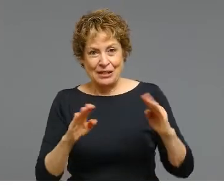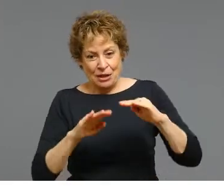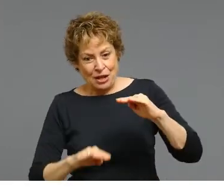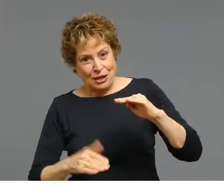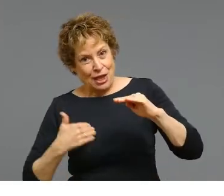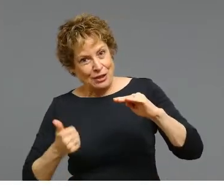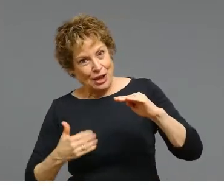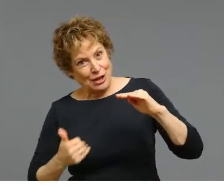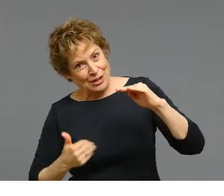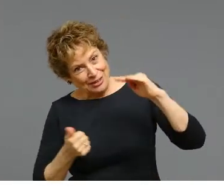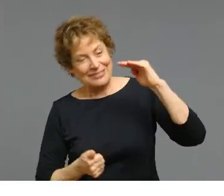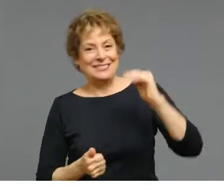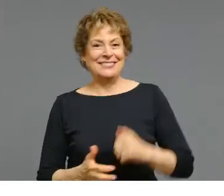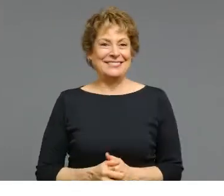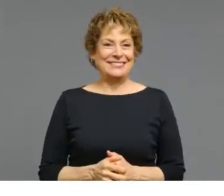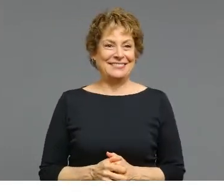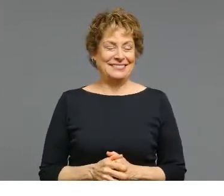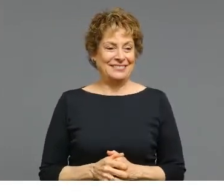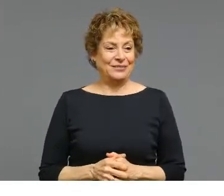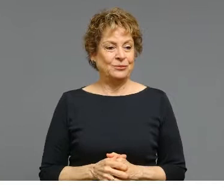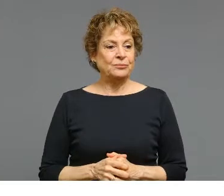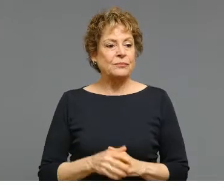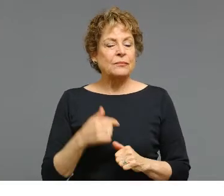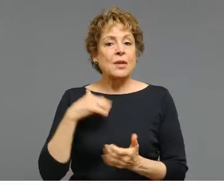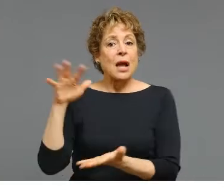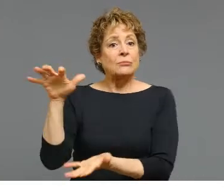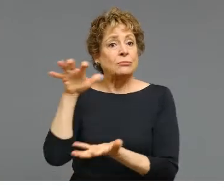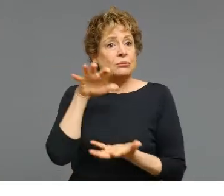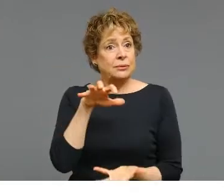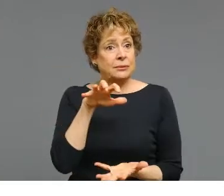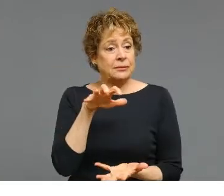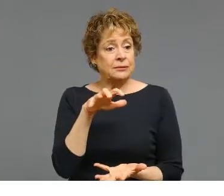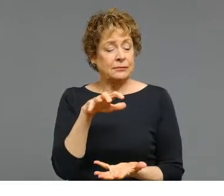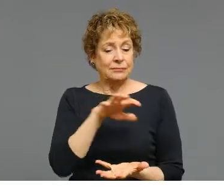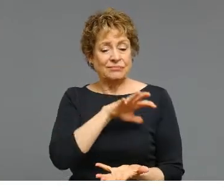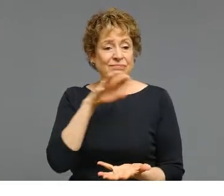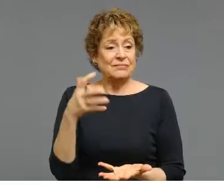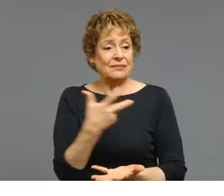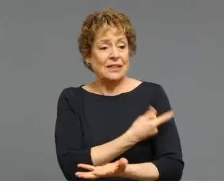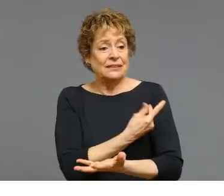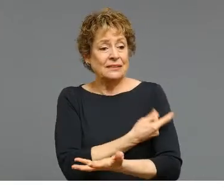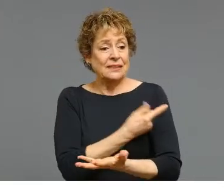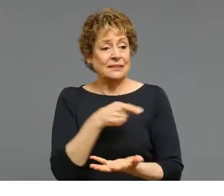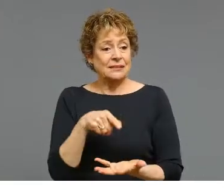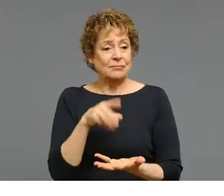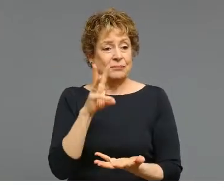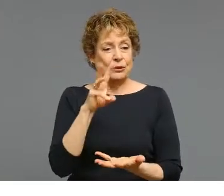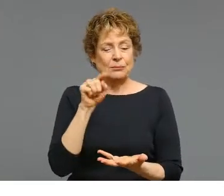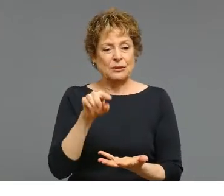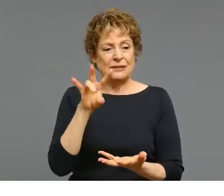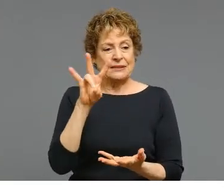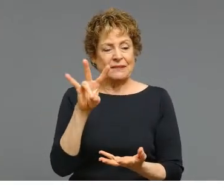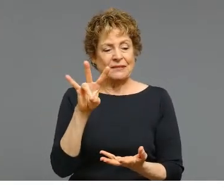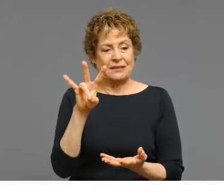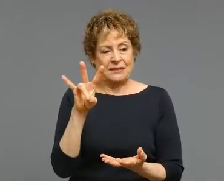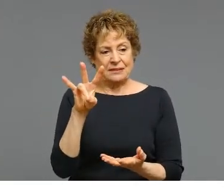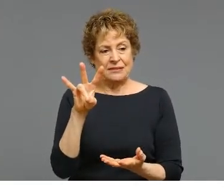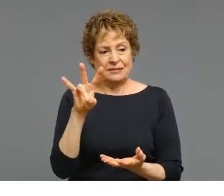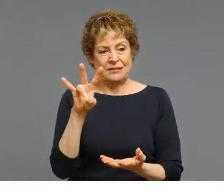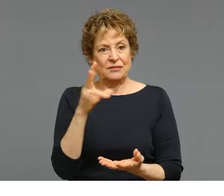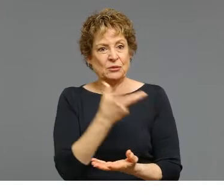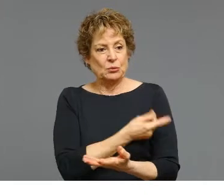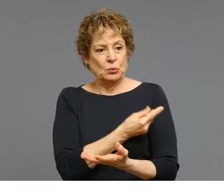We have been allocated a projected total of about 6.7 million doses in Arizona. The